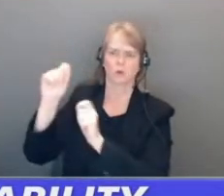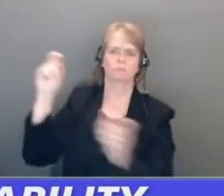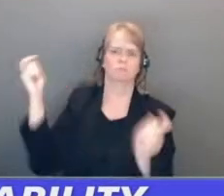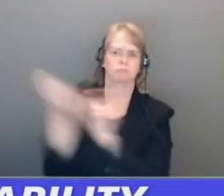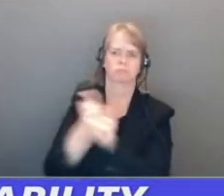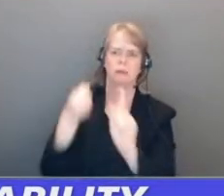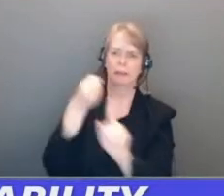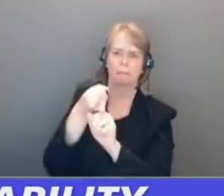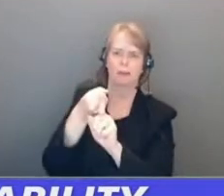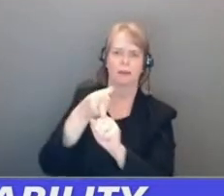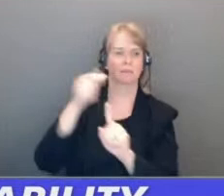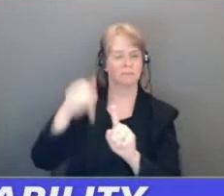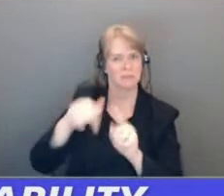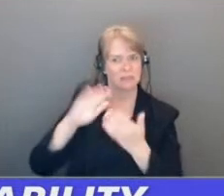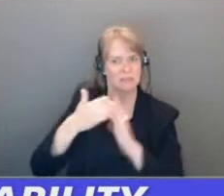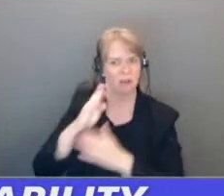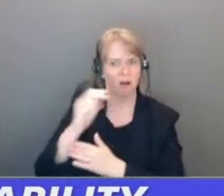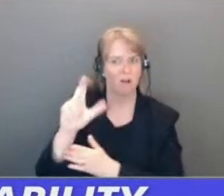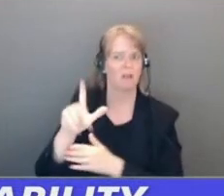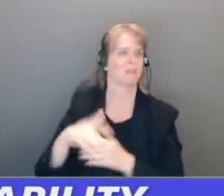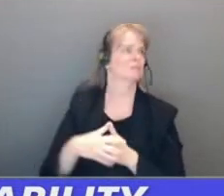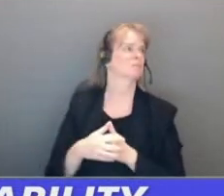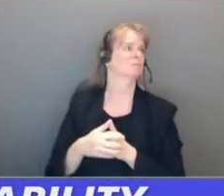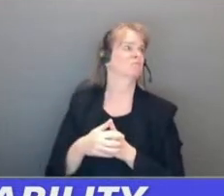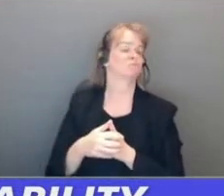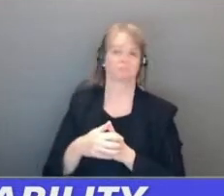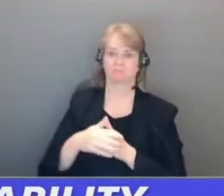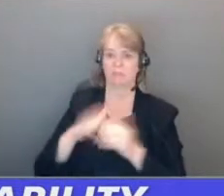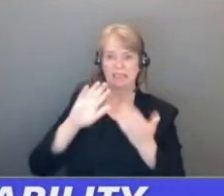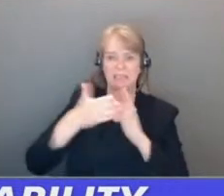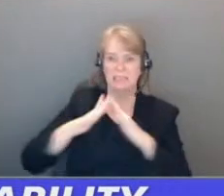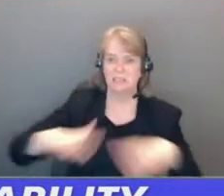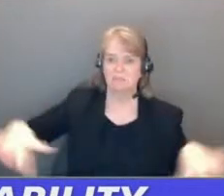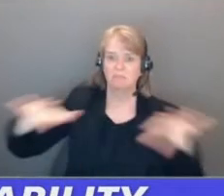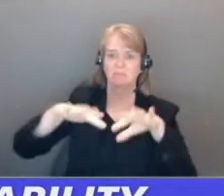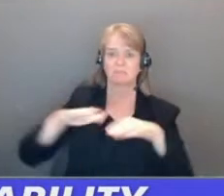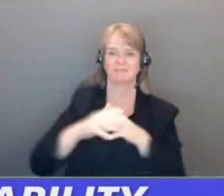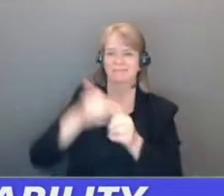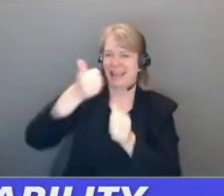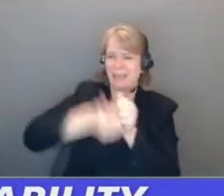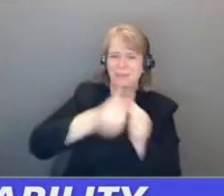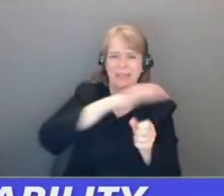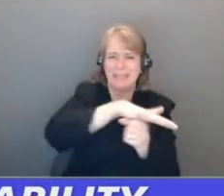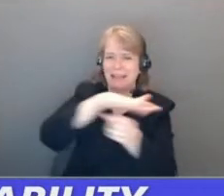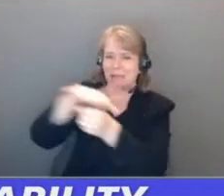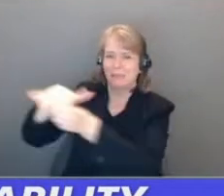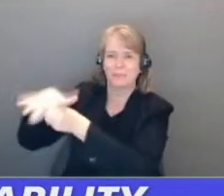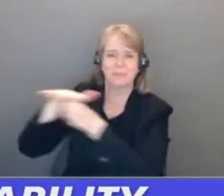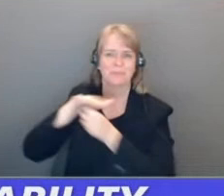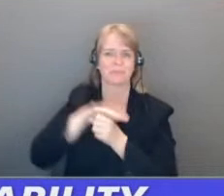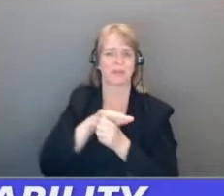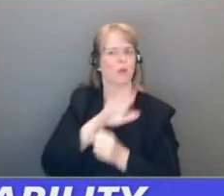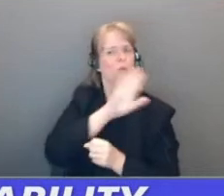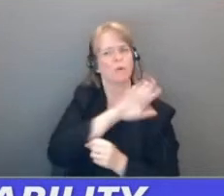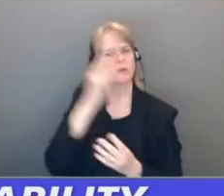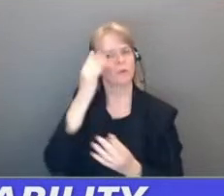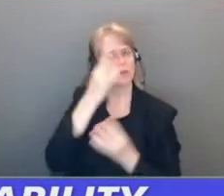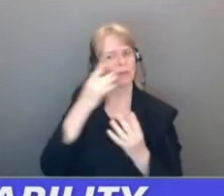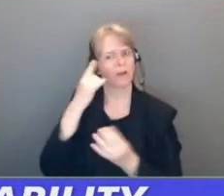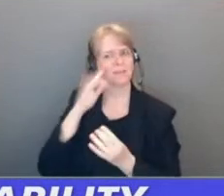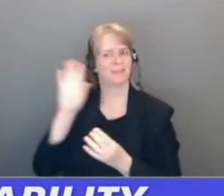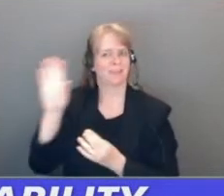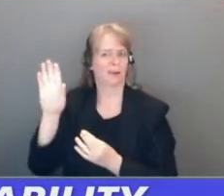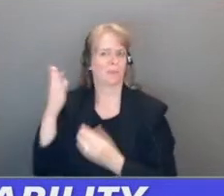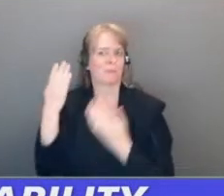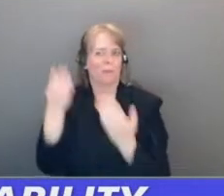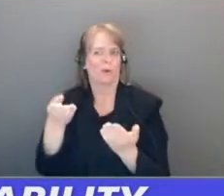city, in every neighborhood. What do you make of what the province is proposing with this More Homes Built Faster package and